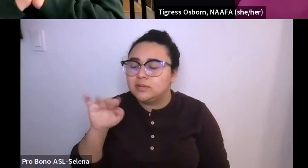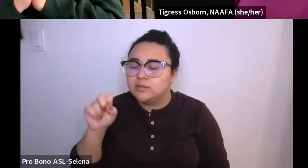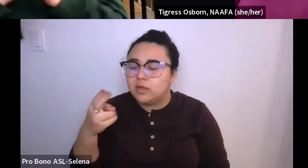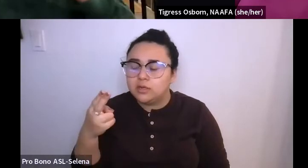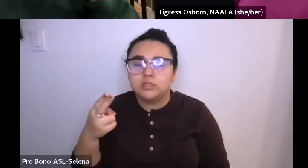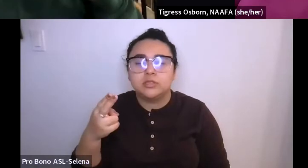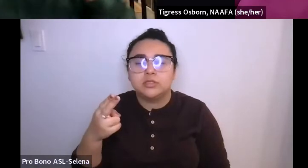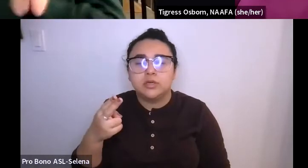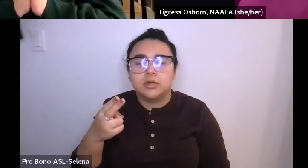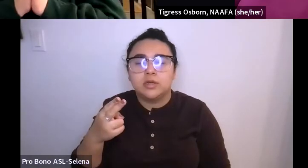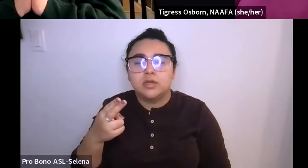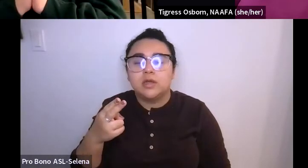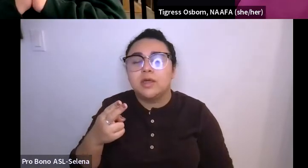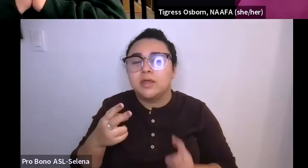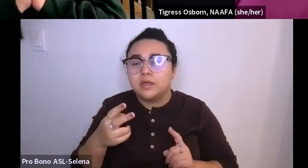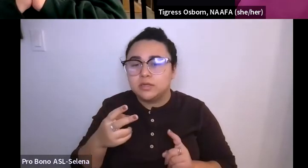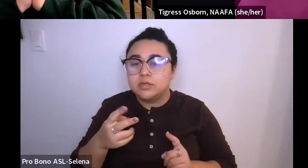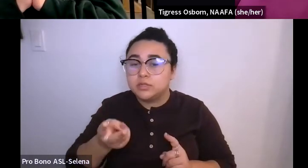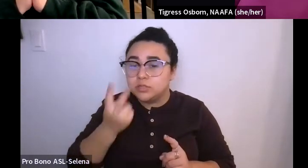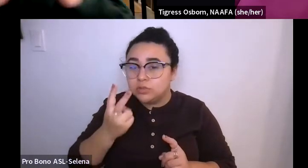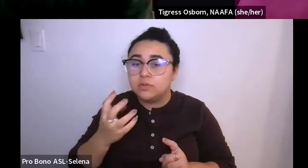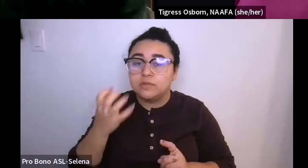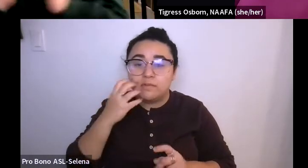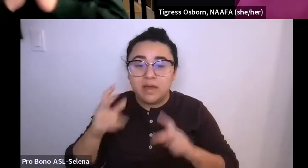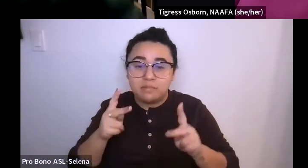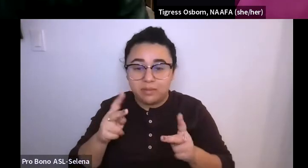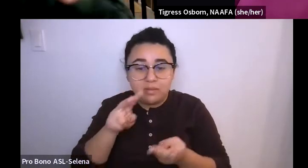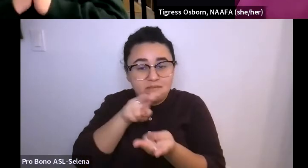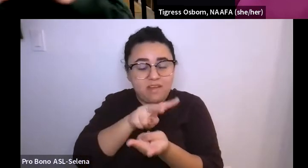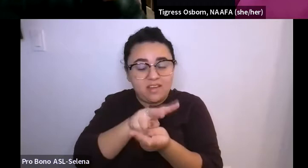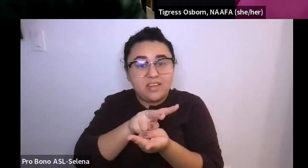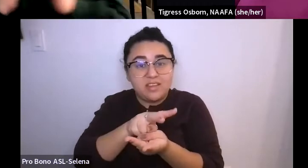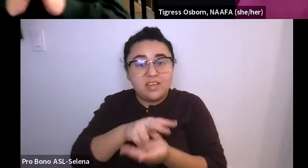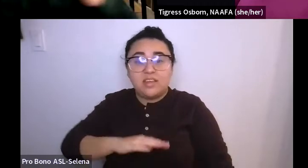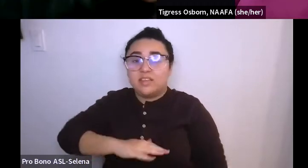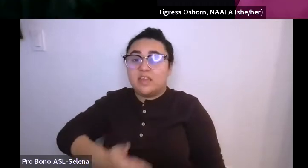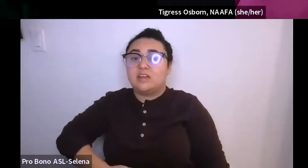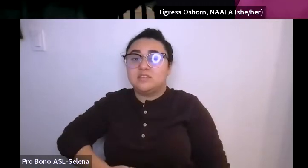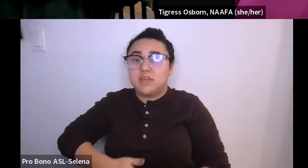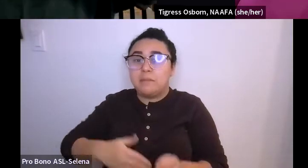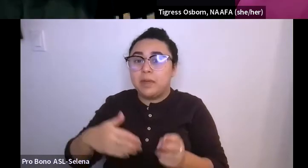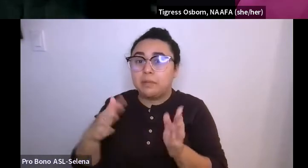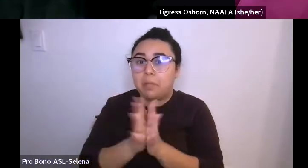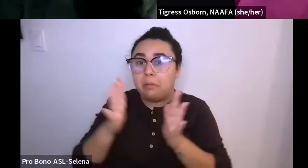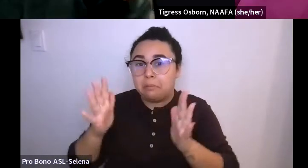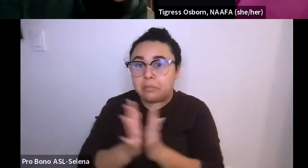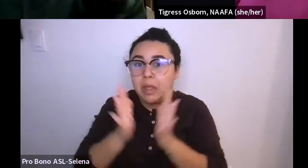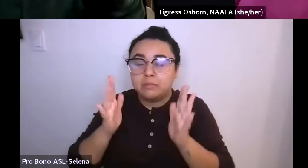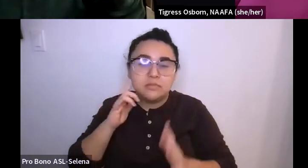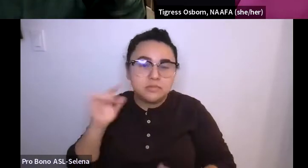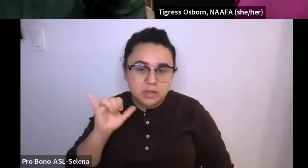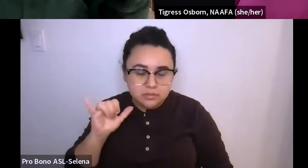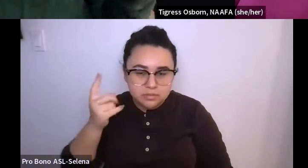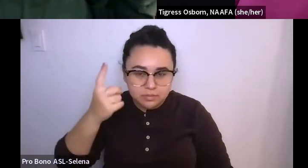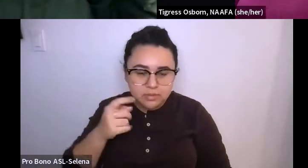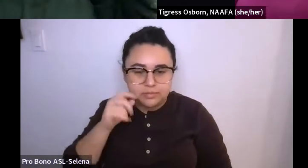stomachs make when two fat people have sex. Like, I used to imagine it as two, you know, those like yoga